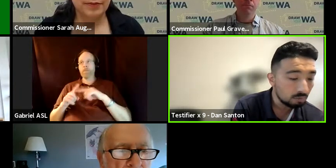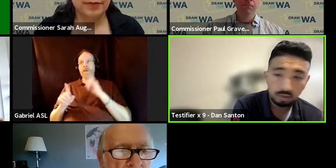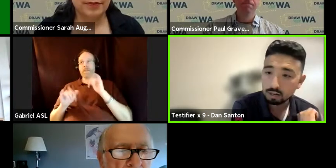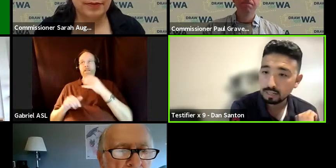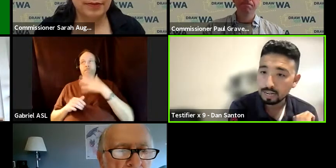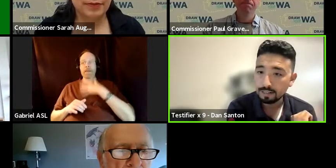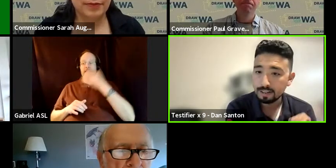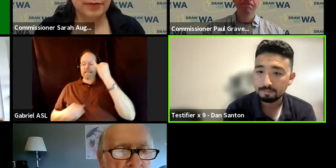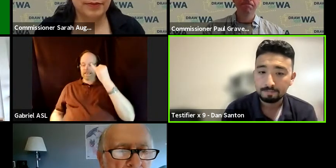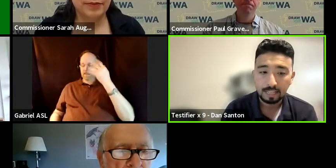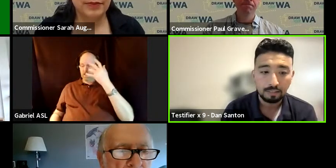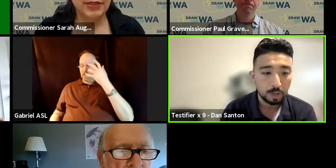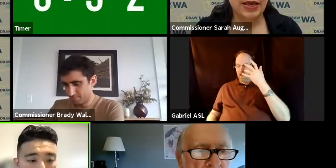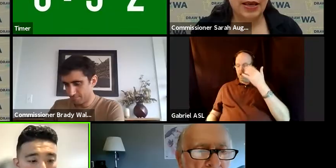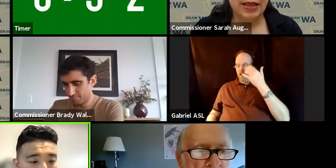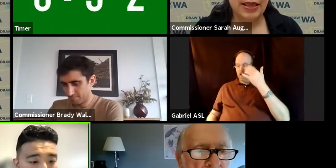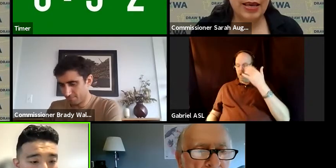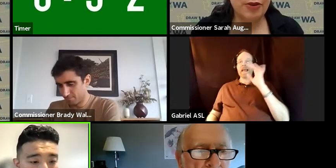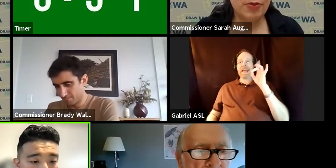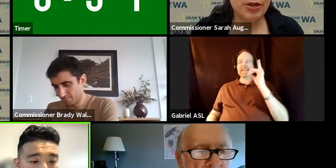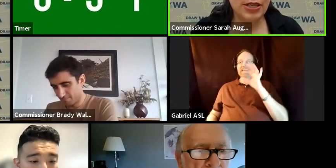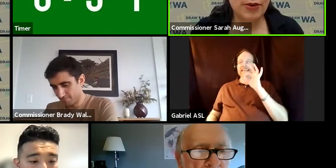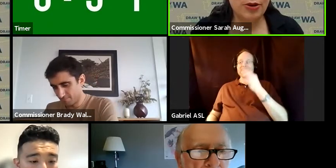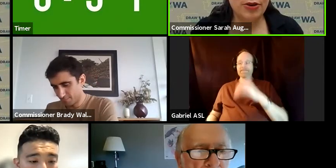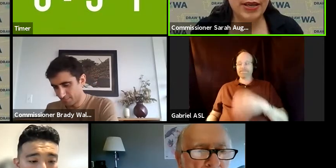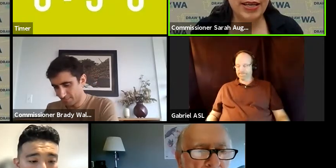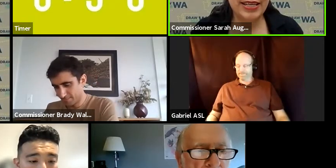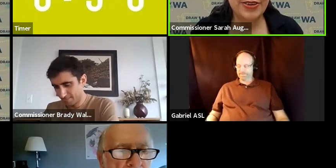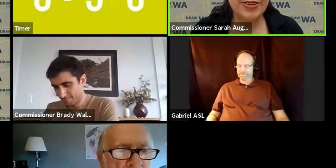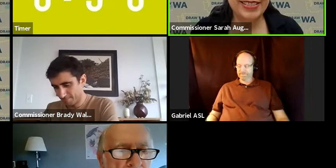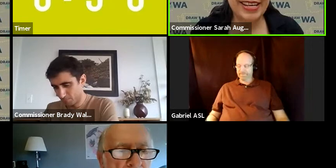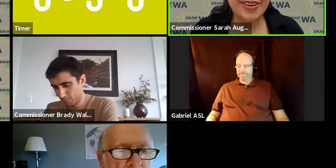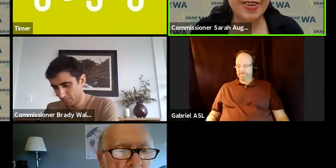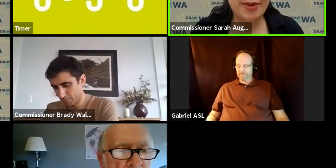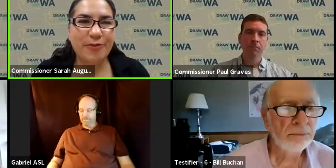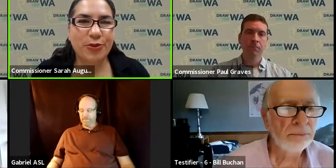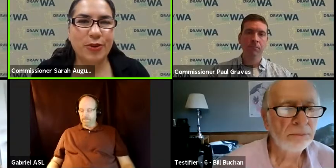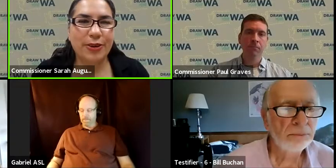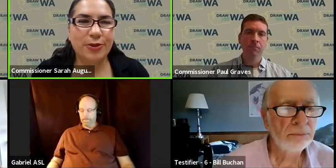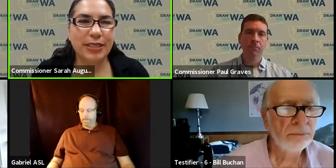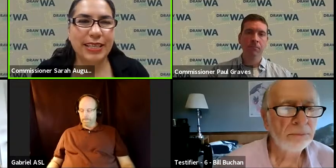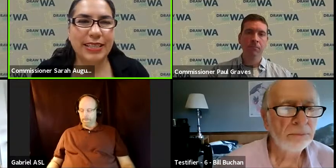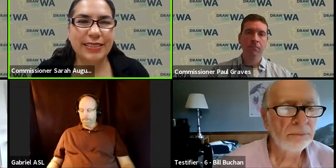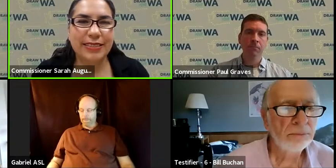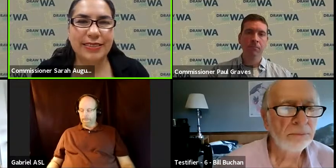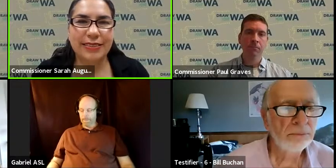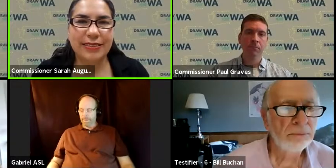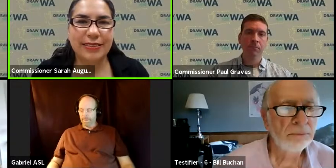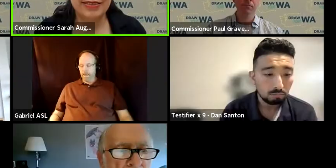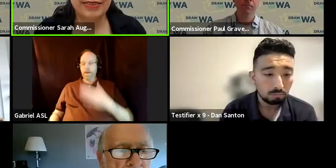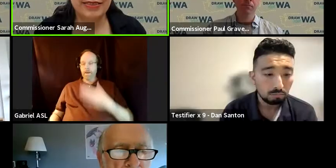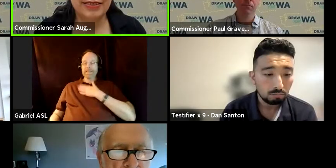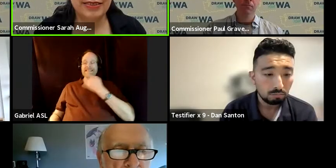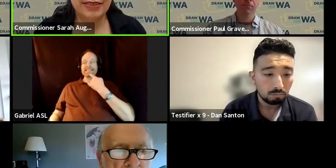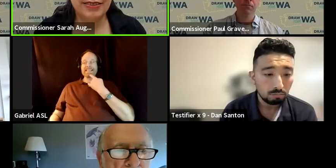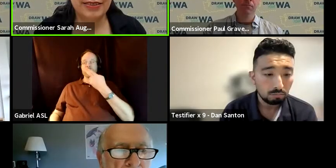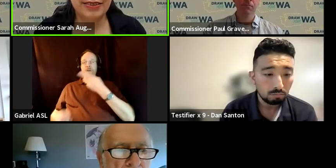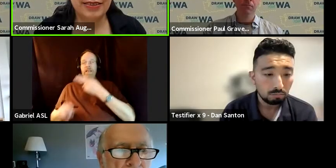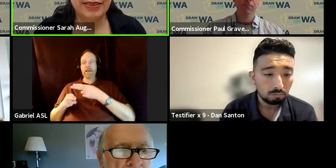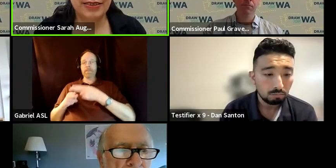ideas regarding 8 and 10. Thanks very much. Thank you very much. I wonder if I could get you to say your name for the record, please.